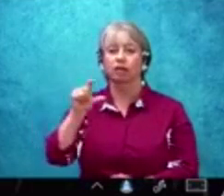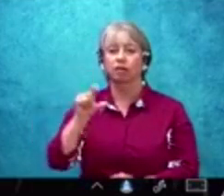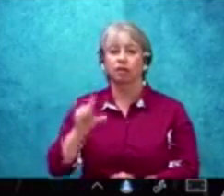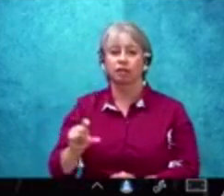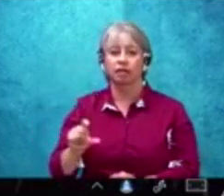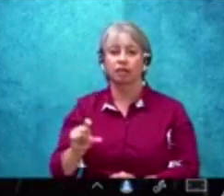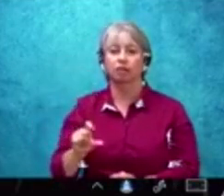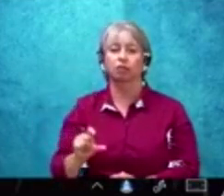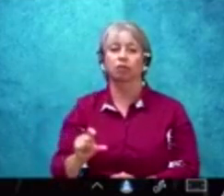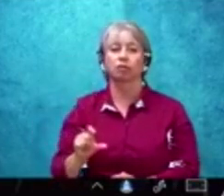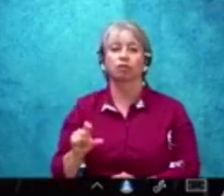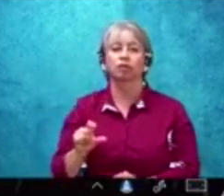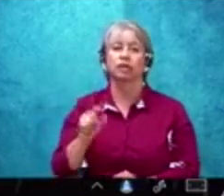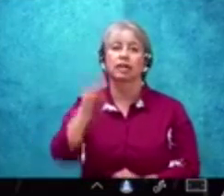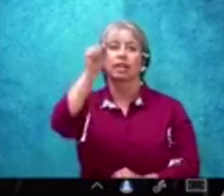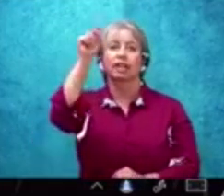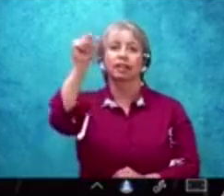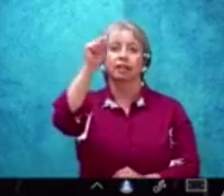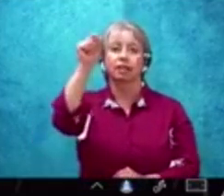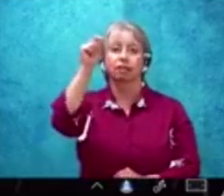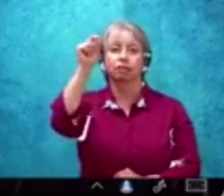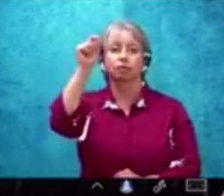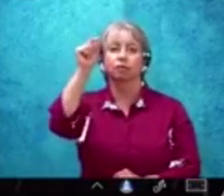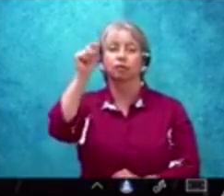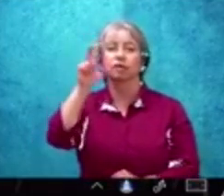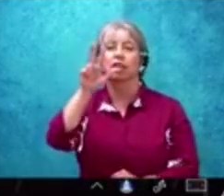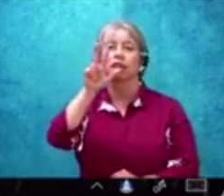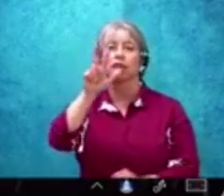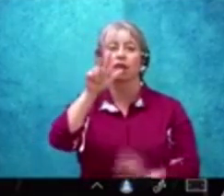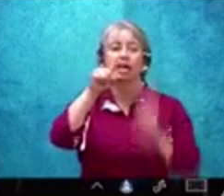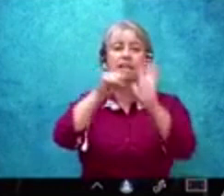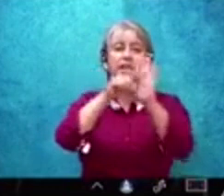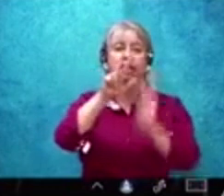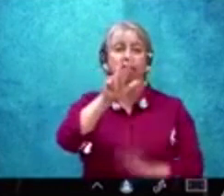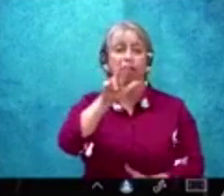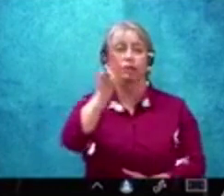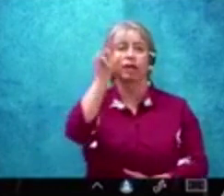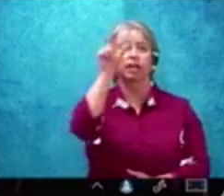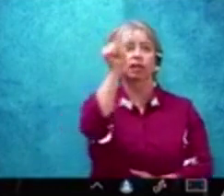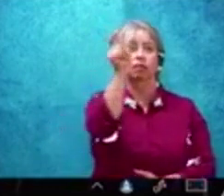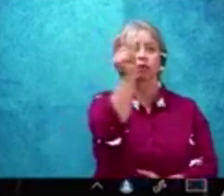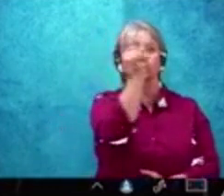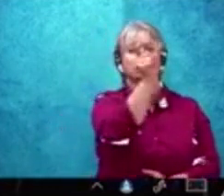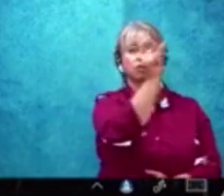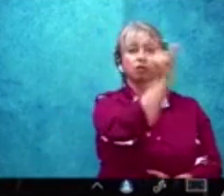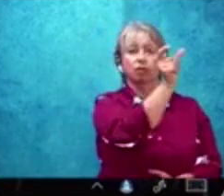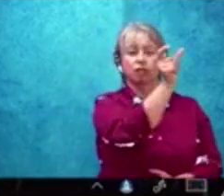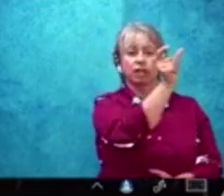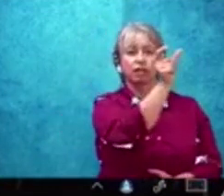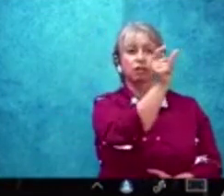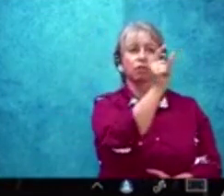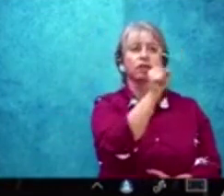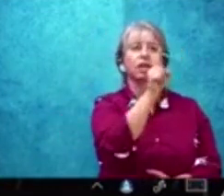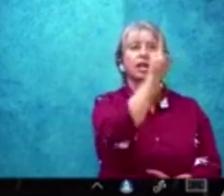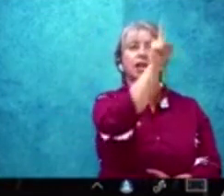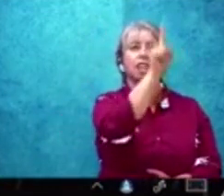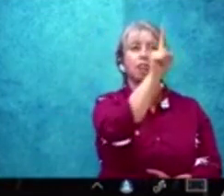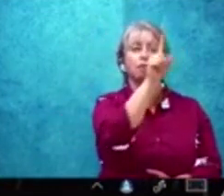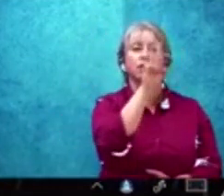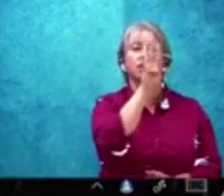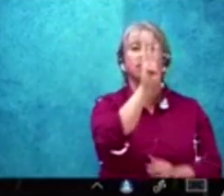have negative 3, which is 3 in the left direction for x, which are the negatives, and up 4, which